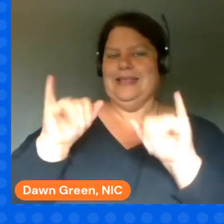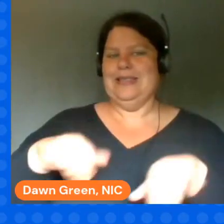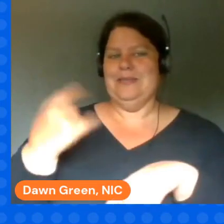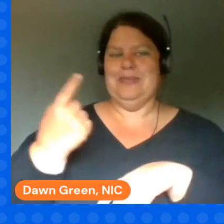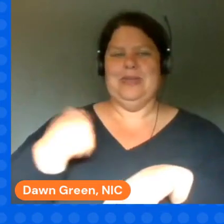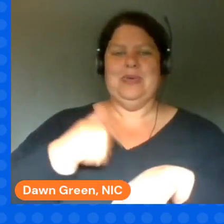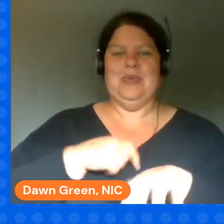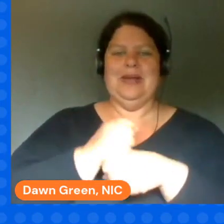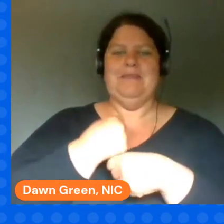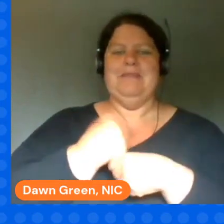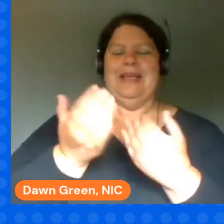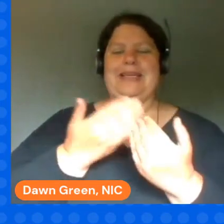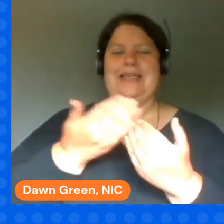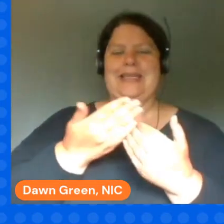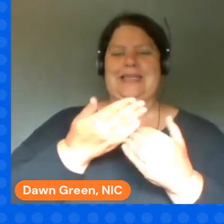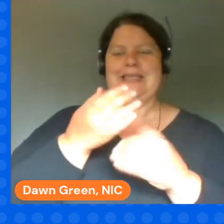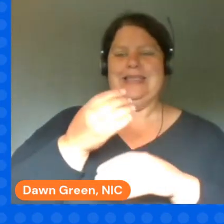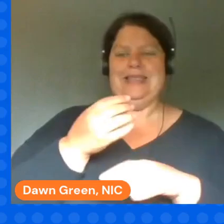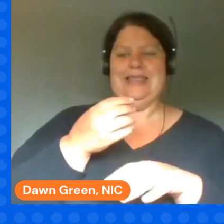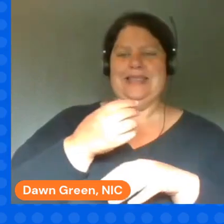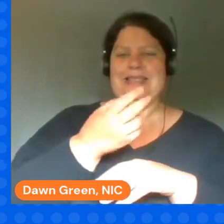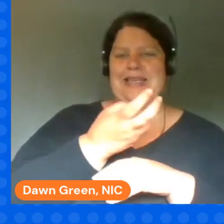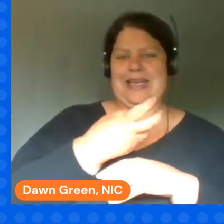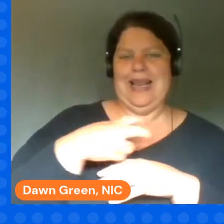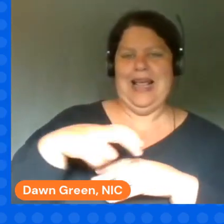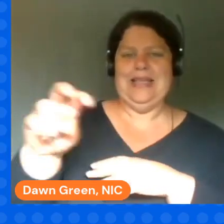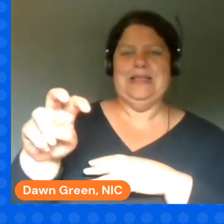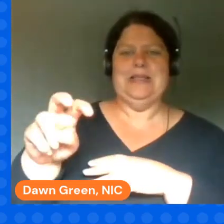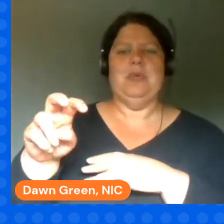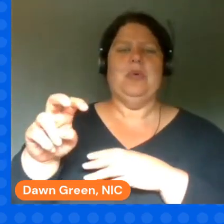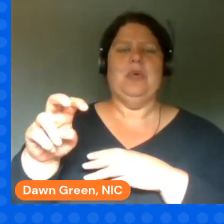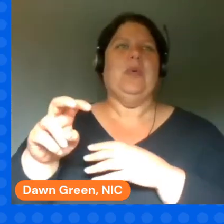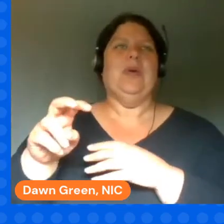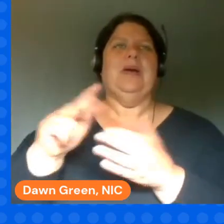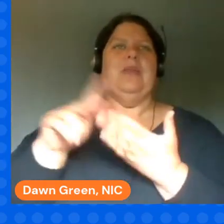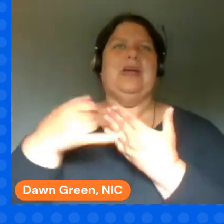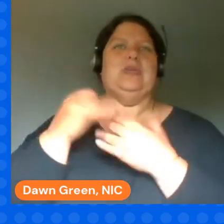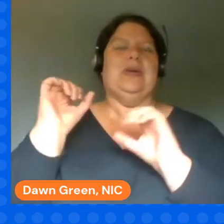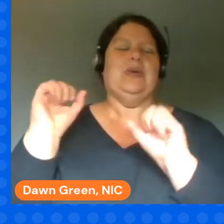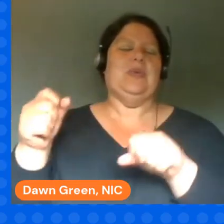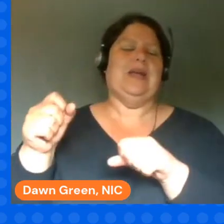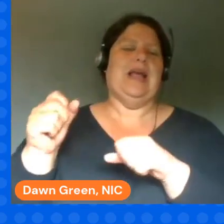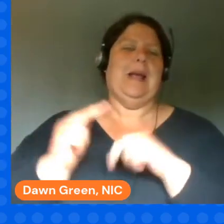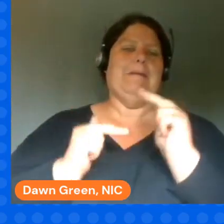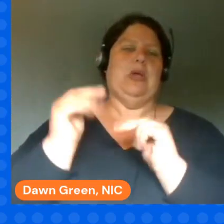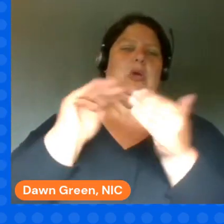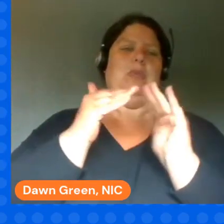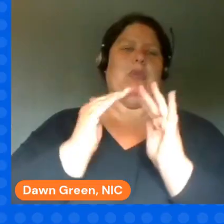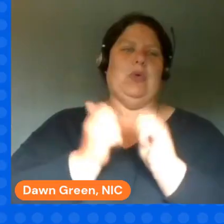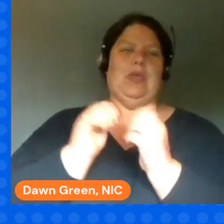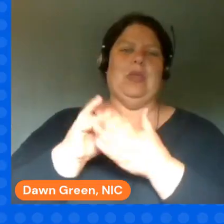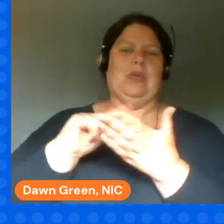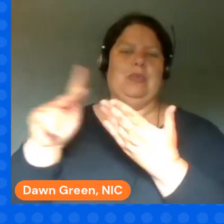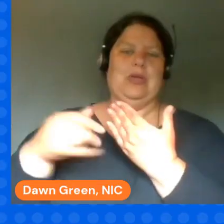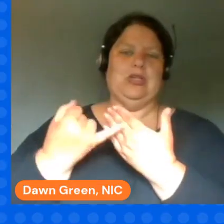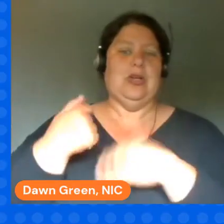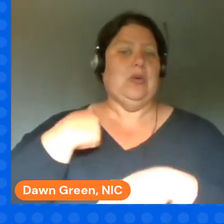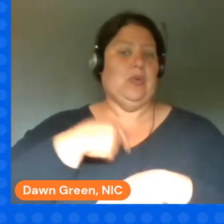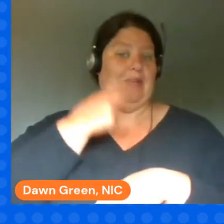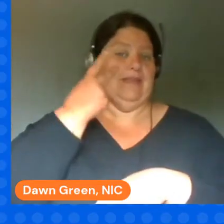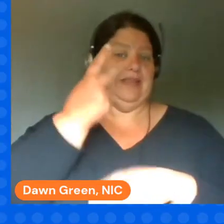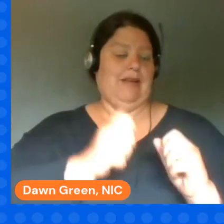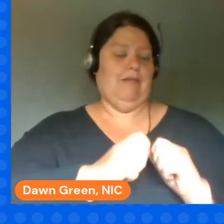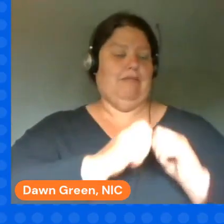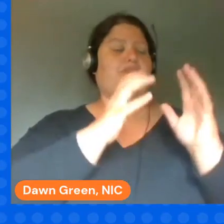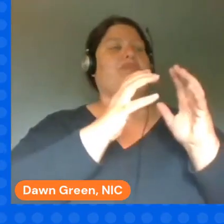export OctoStudio projects with the hope is that you can build a community with these projects somewhere. We've even seen communities start up in WhatsApp groups,